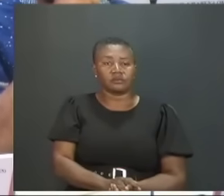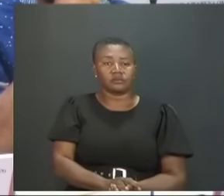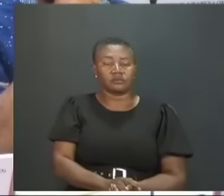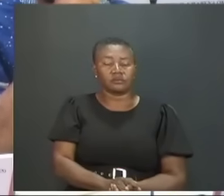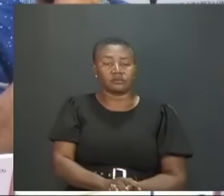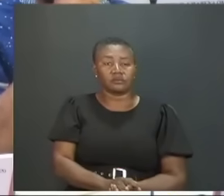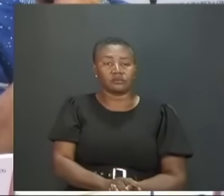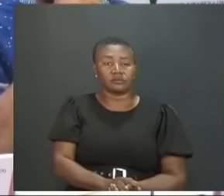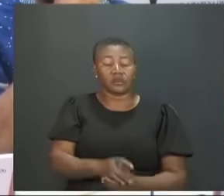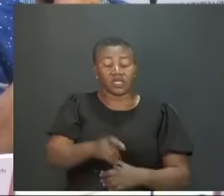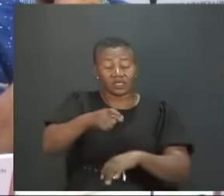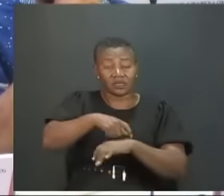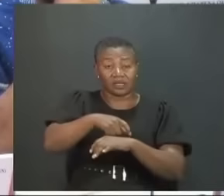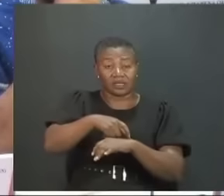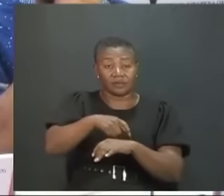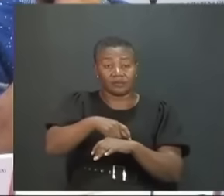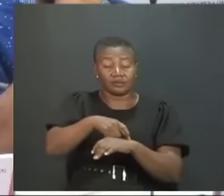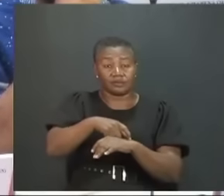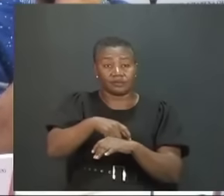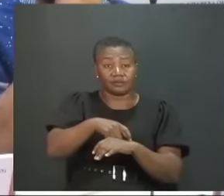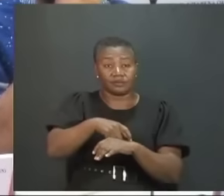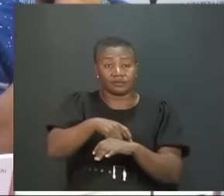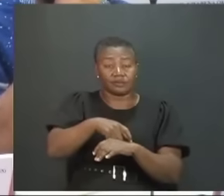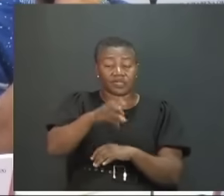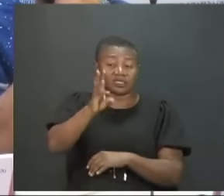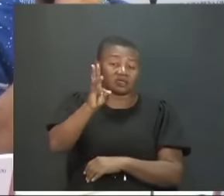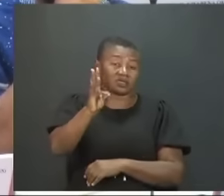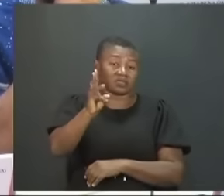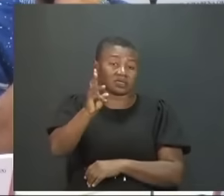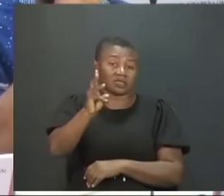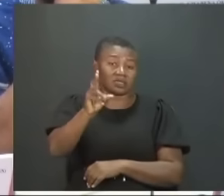Mr. Speaker, the time is 16:32.